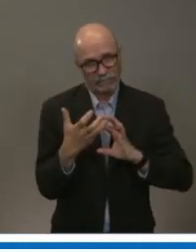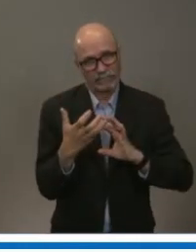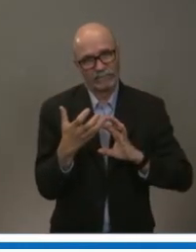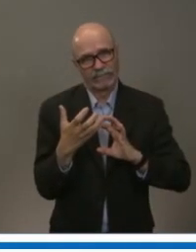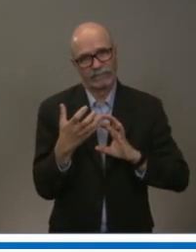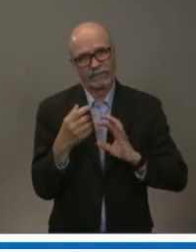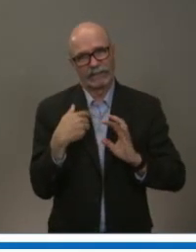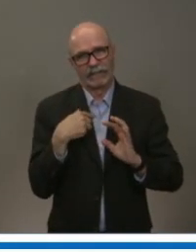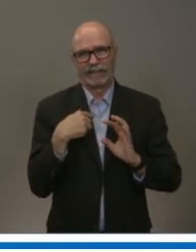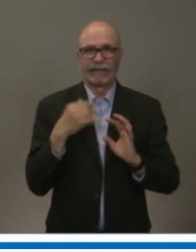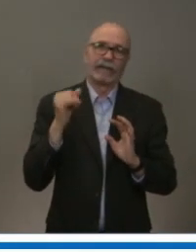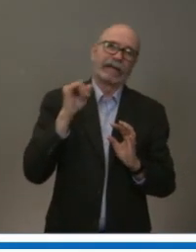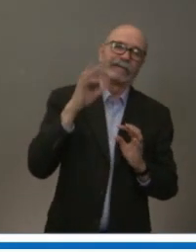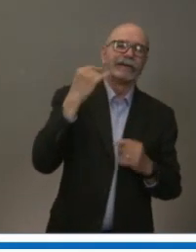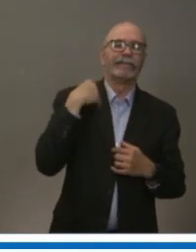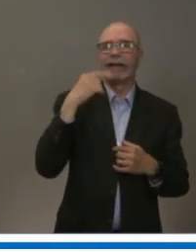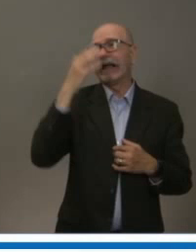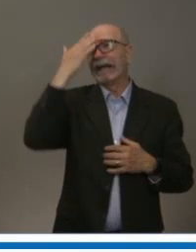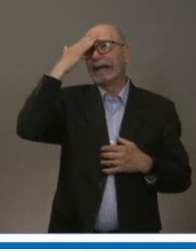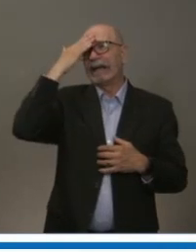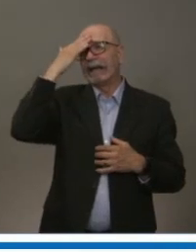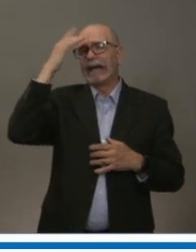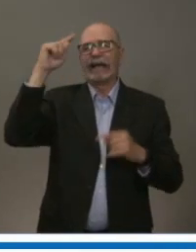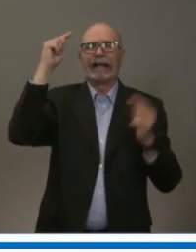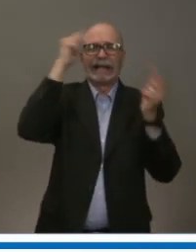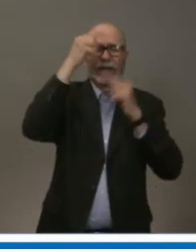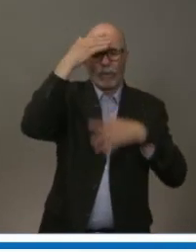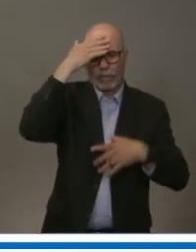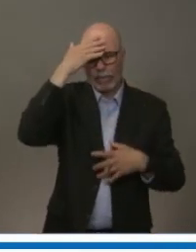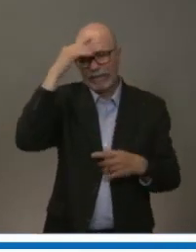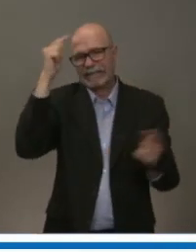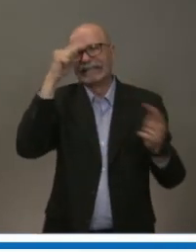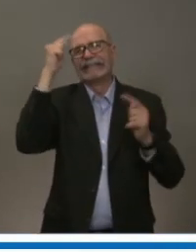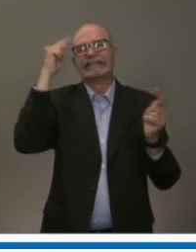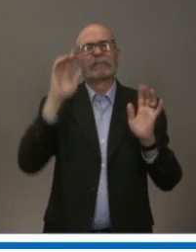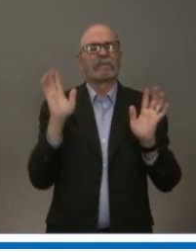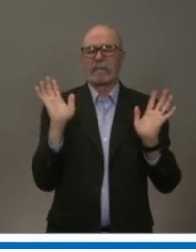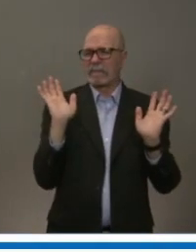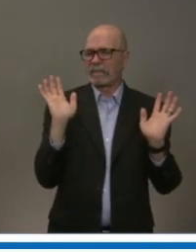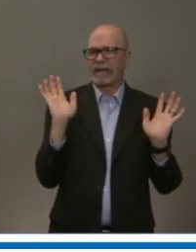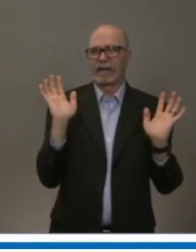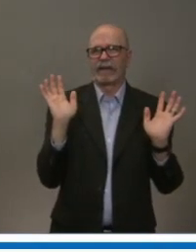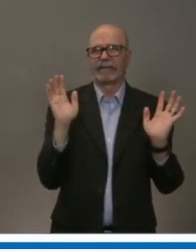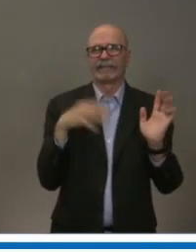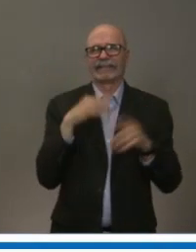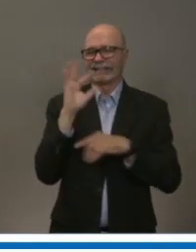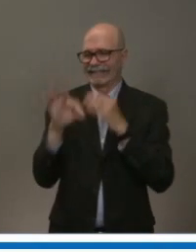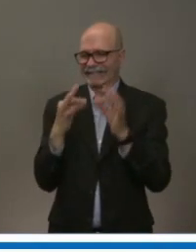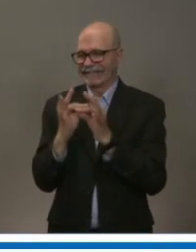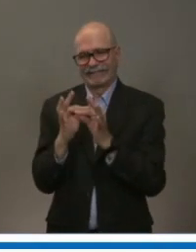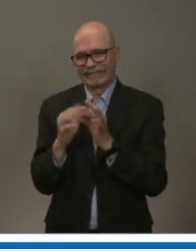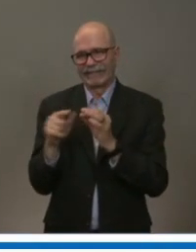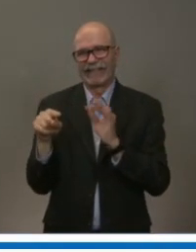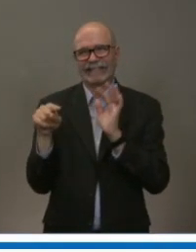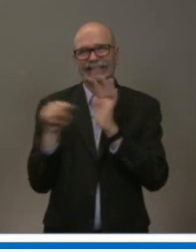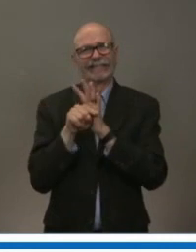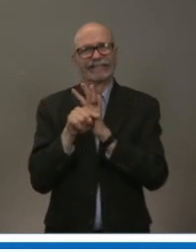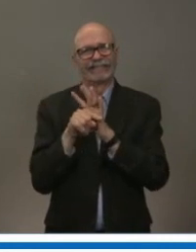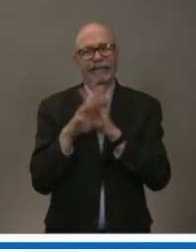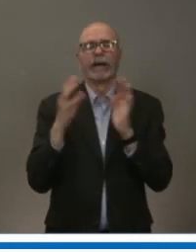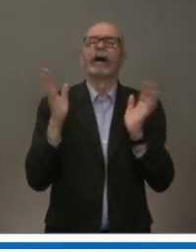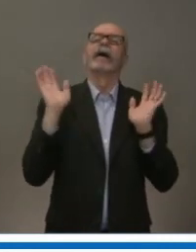just had a fever and a headache and you were tested and tested negative, and then 3 or 4 days later you may